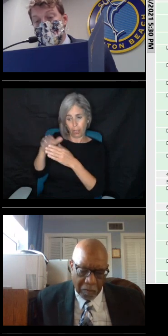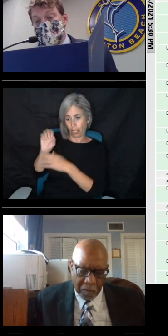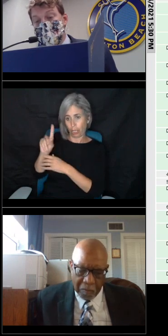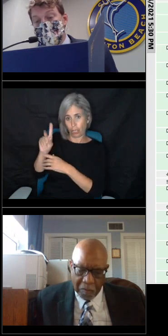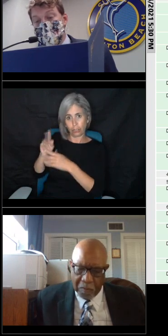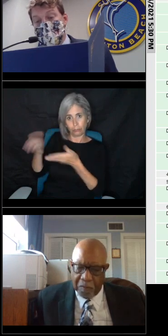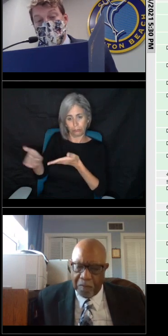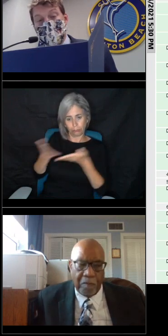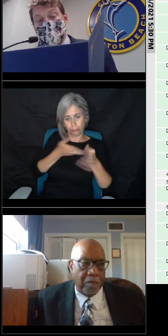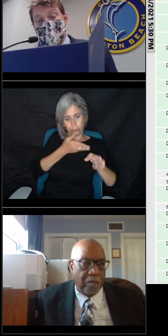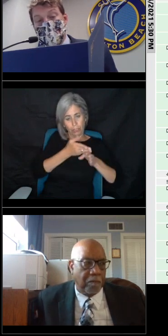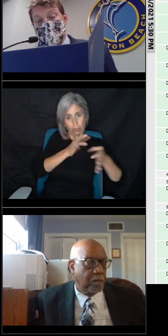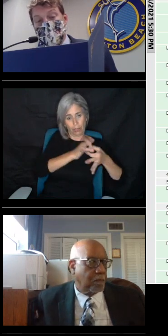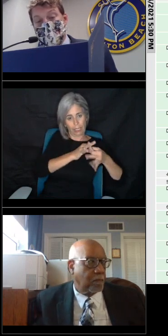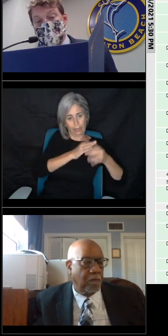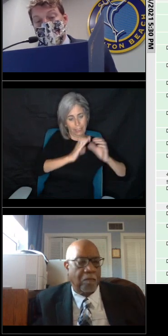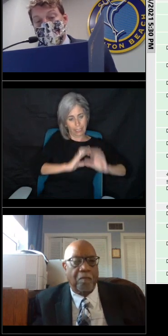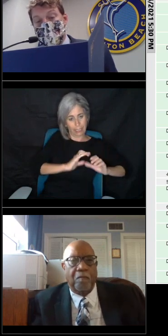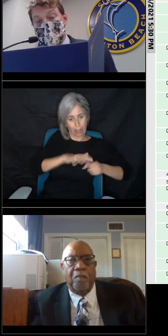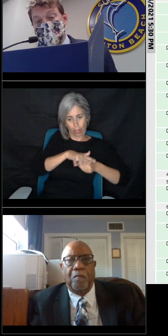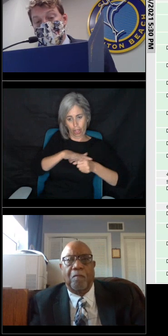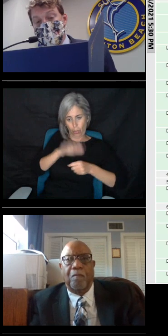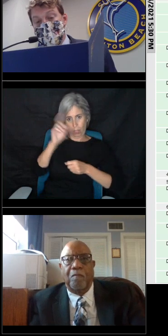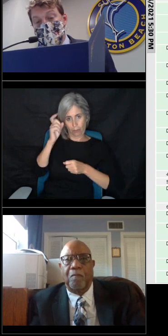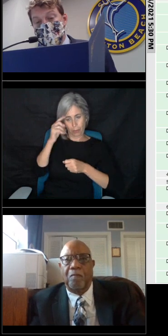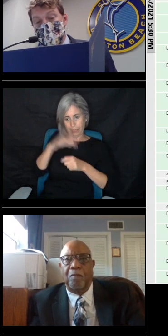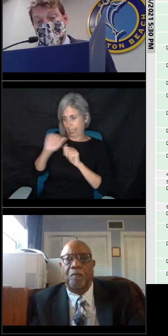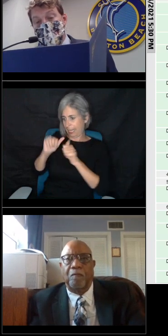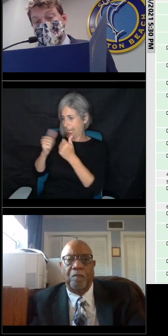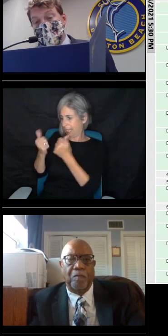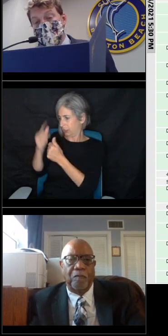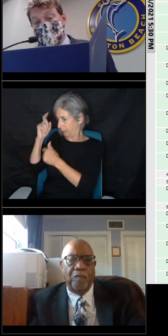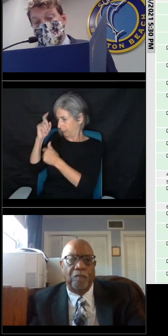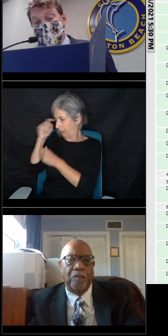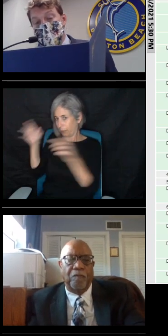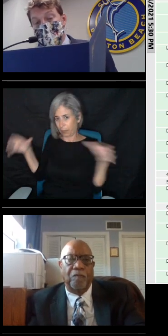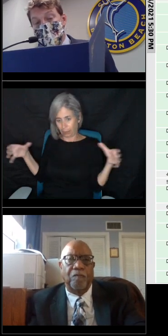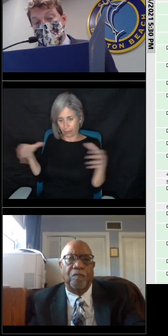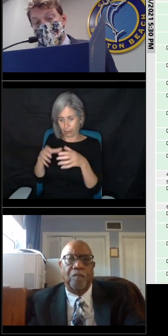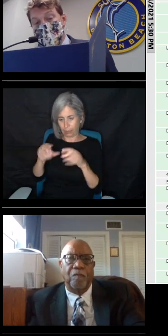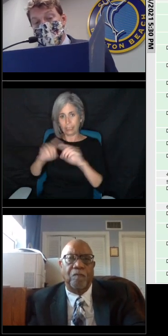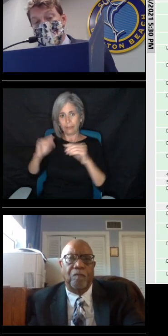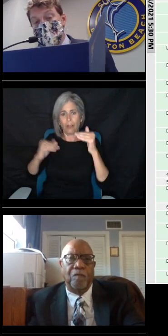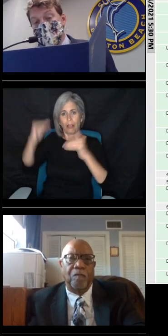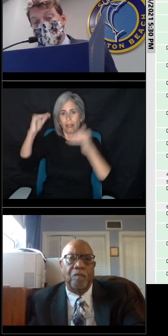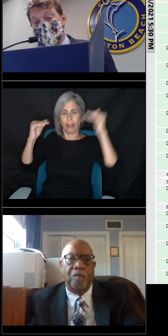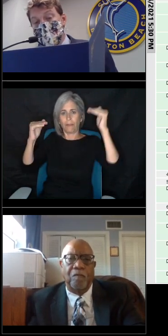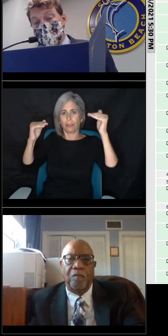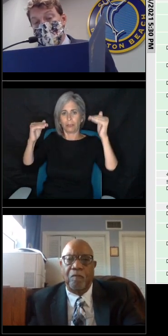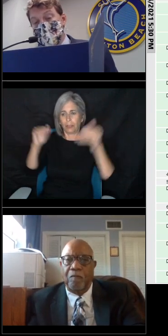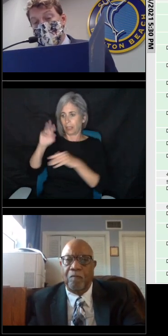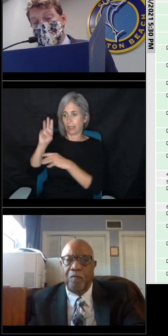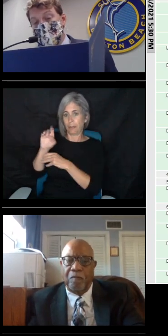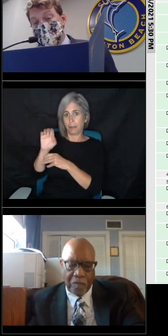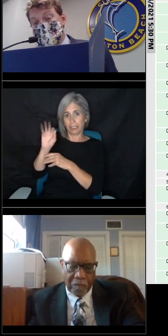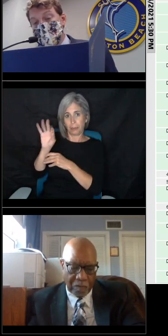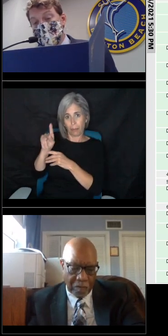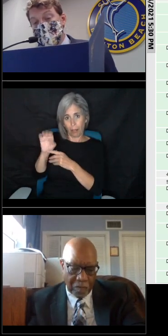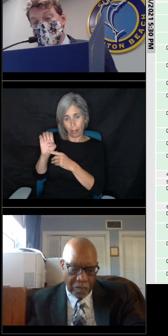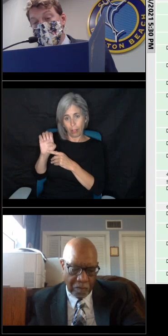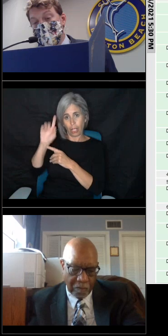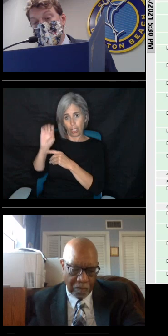professional link between the citizens, the local governing bodies, and agencies of government at other levels. And whereas municipal clerks have pledged to be